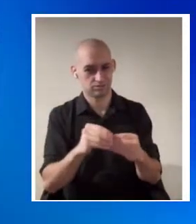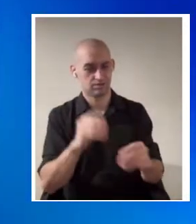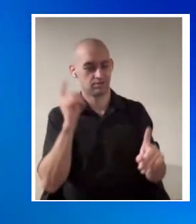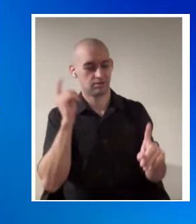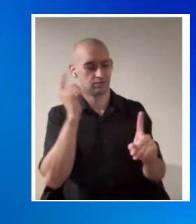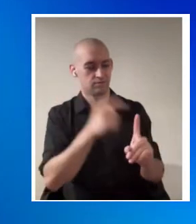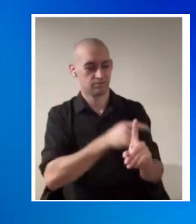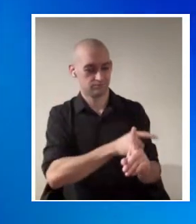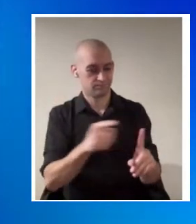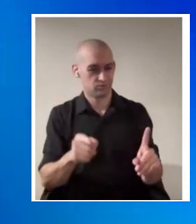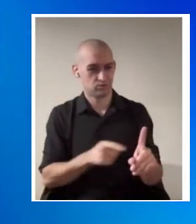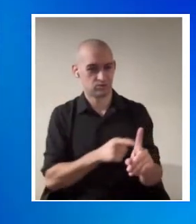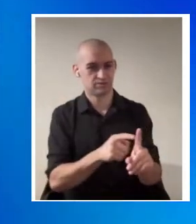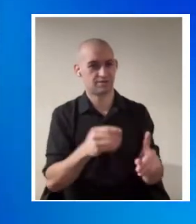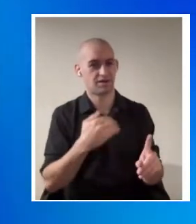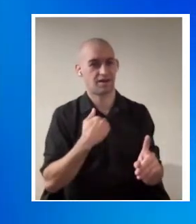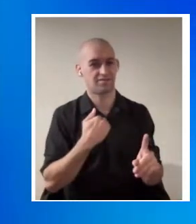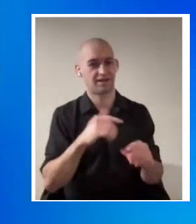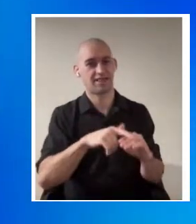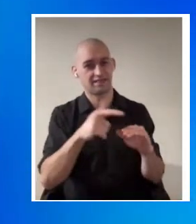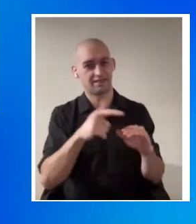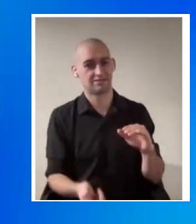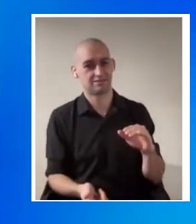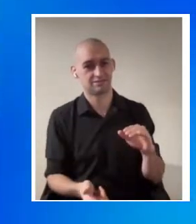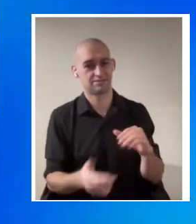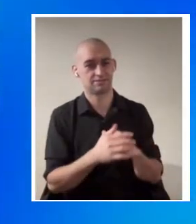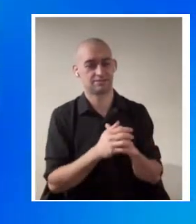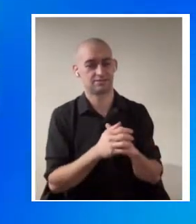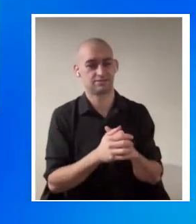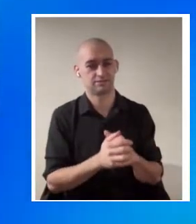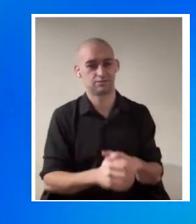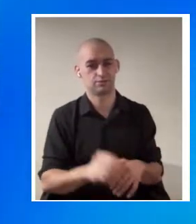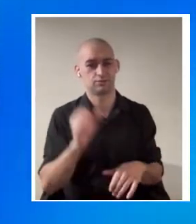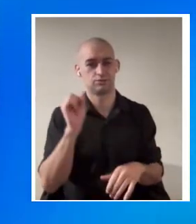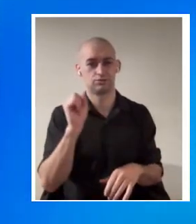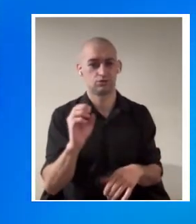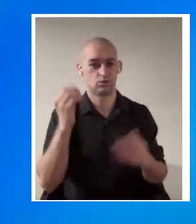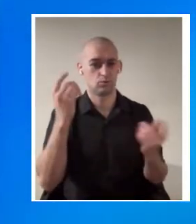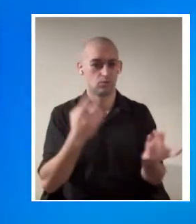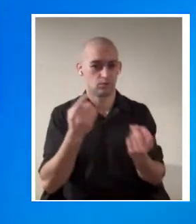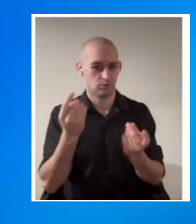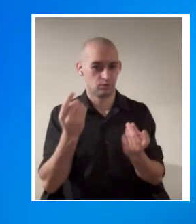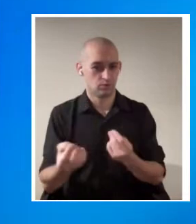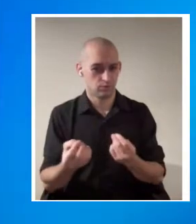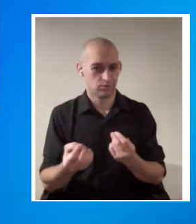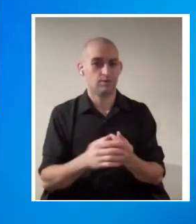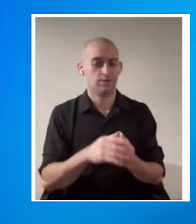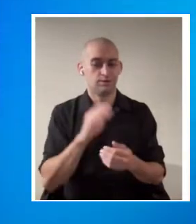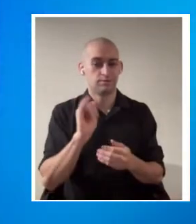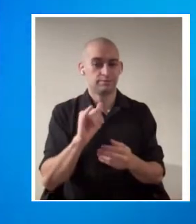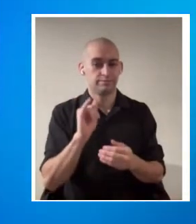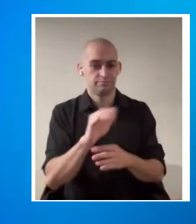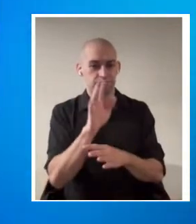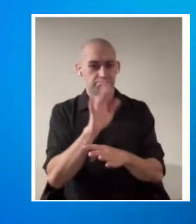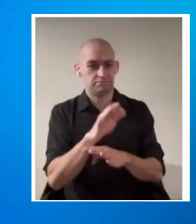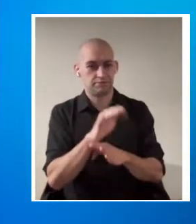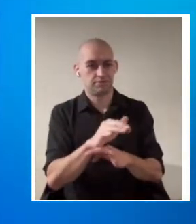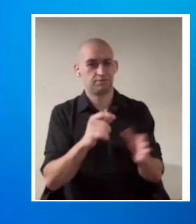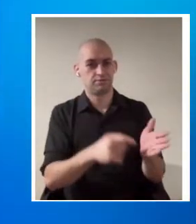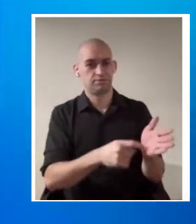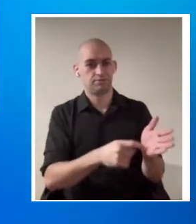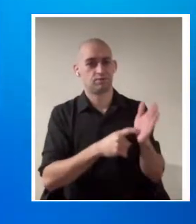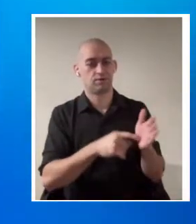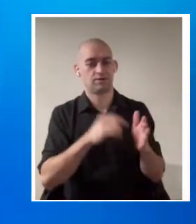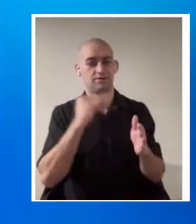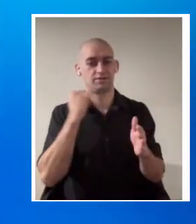make less. So, if you are paying more than 30% of your annual household income on rent or